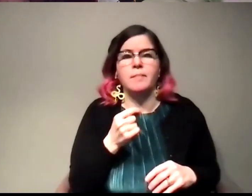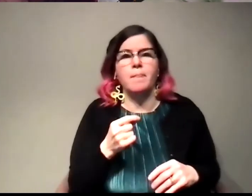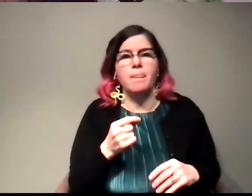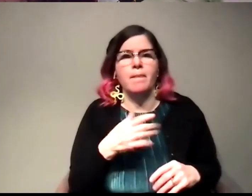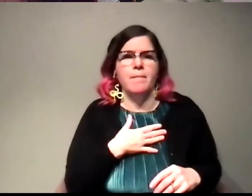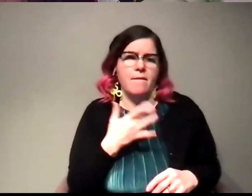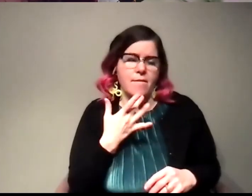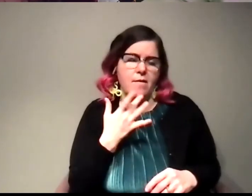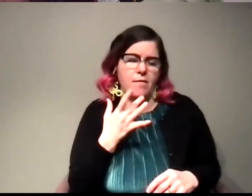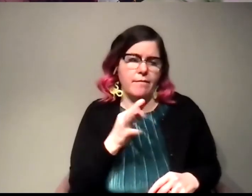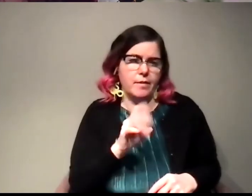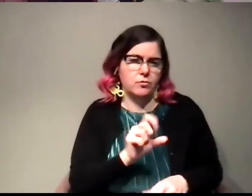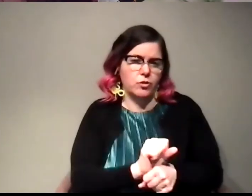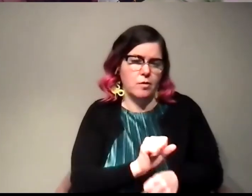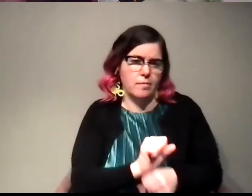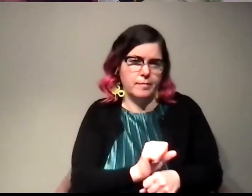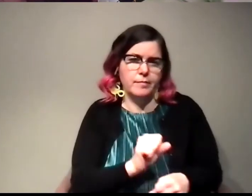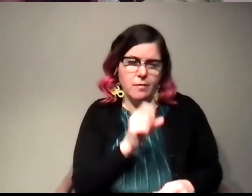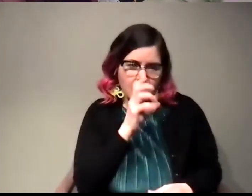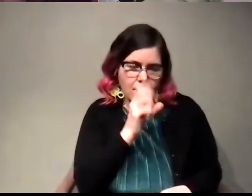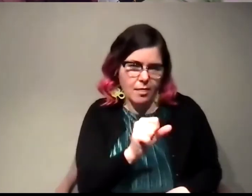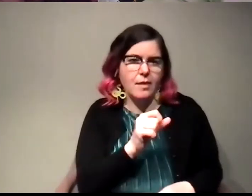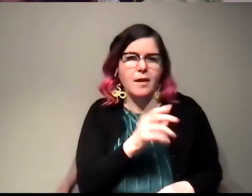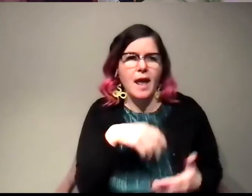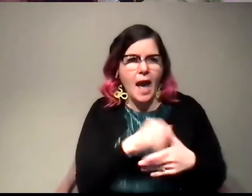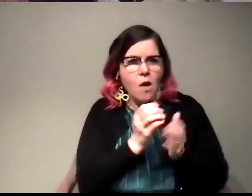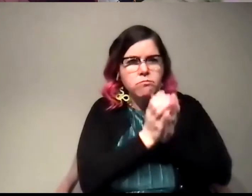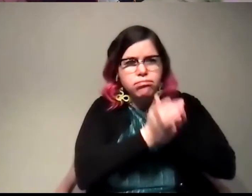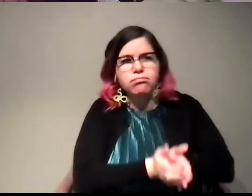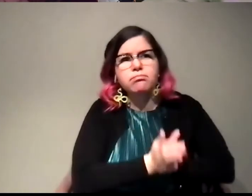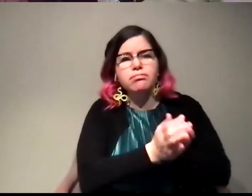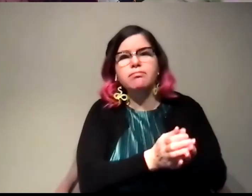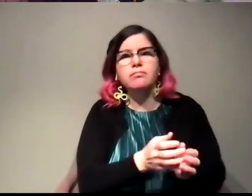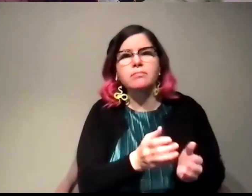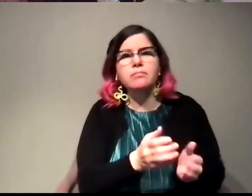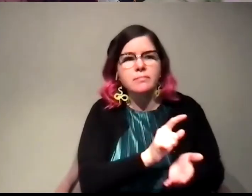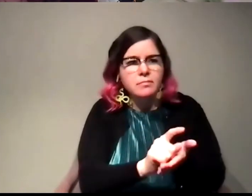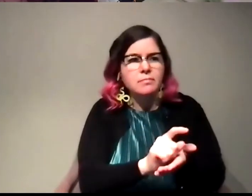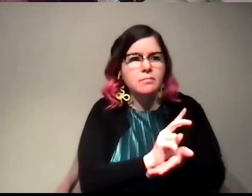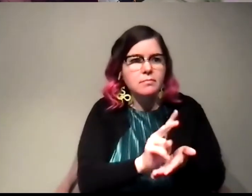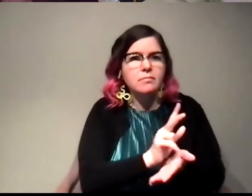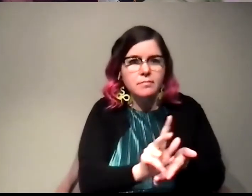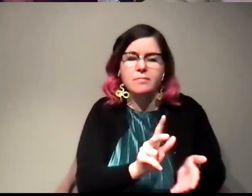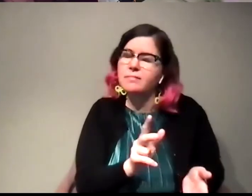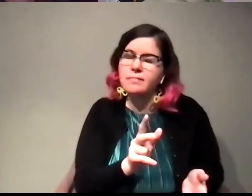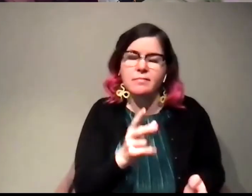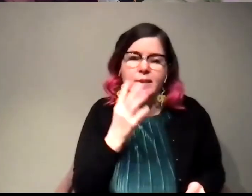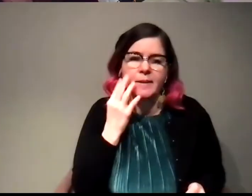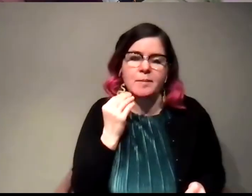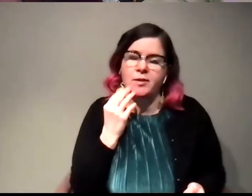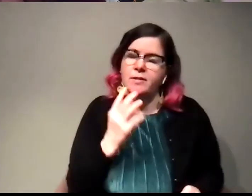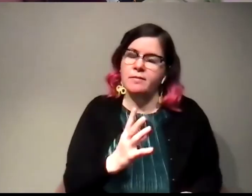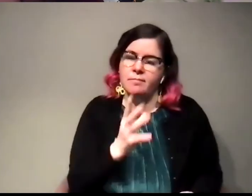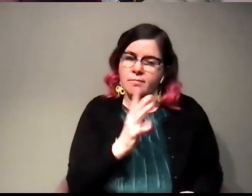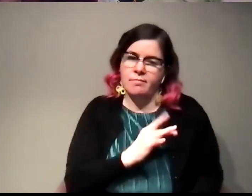favorite field job that I've ever had. It was really fascinating. And just being out at sea for weeks at a time is an experience that few get to have and